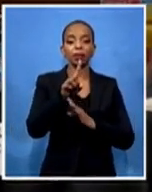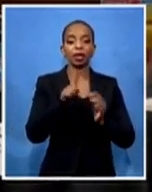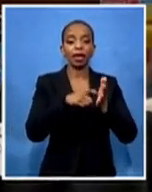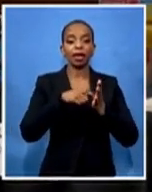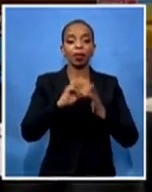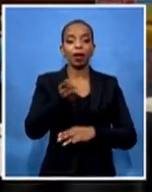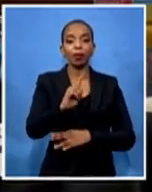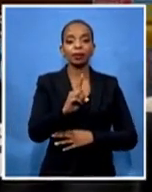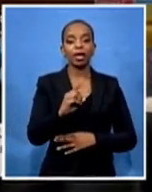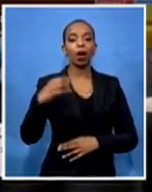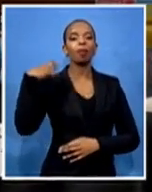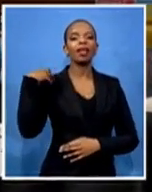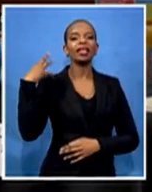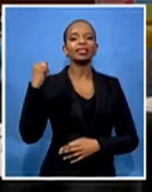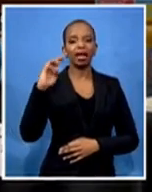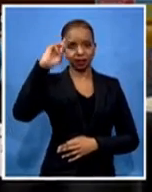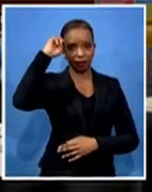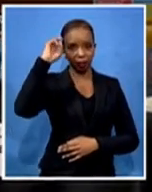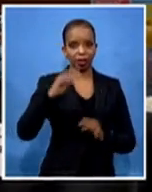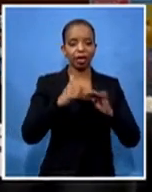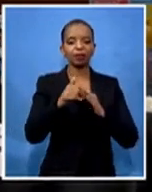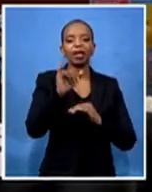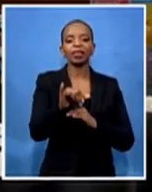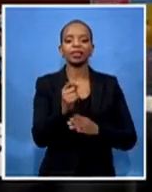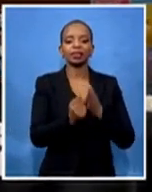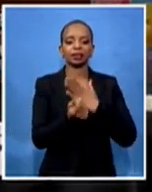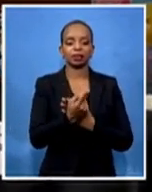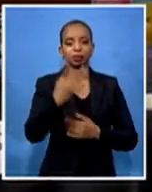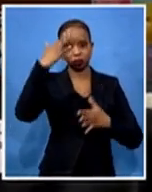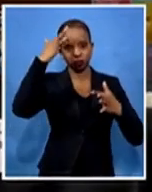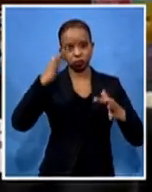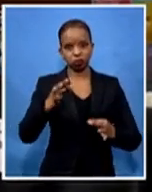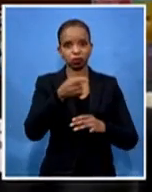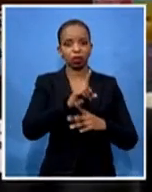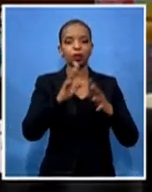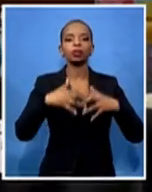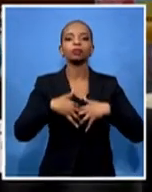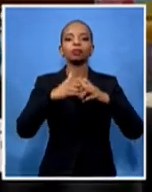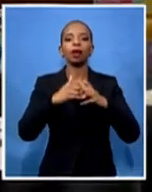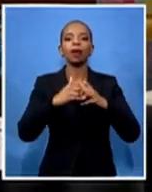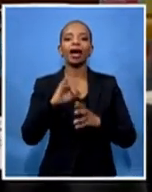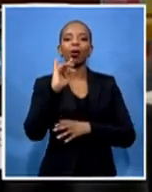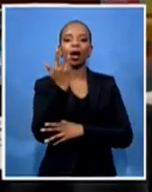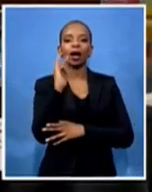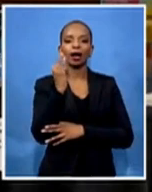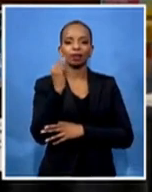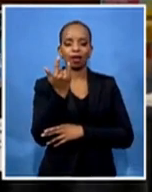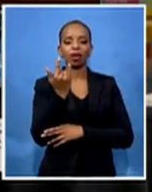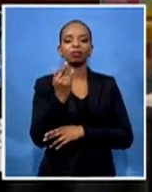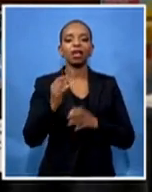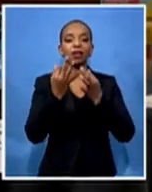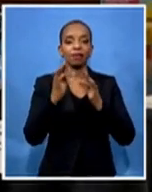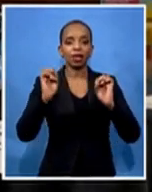decided to roll out free Wi-Fi throughout the province. This emanated from the SA Connect project, which is currently run by the